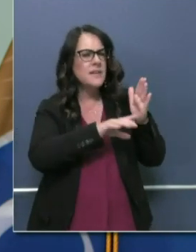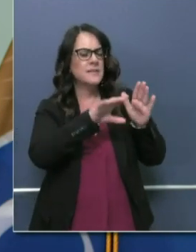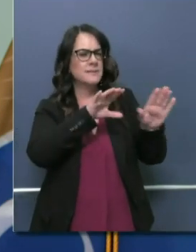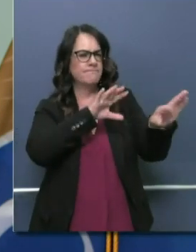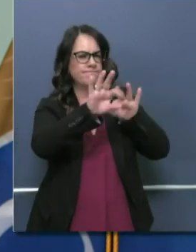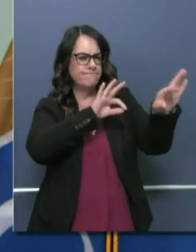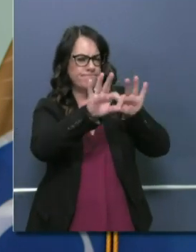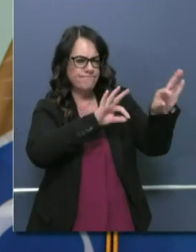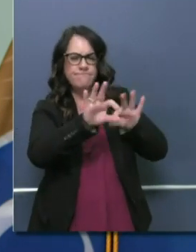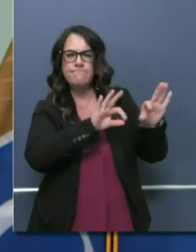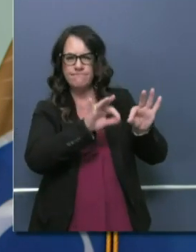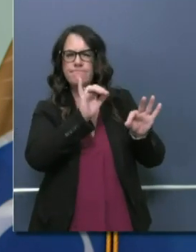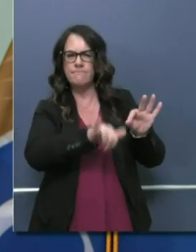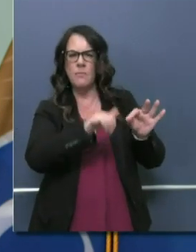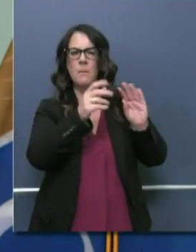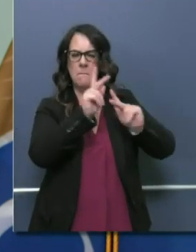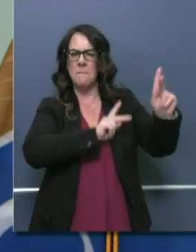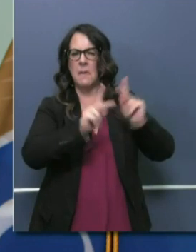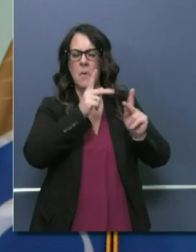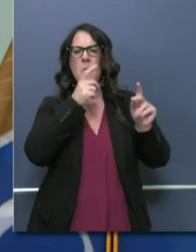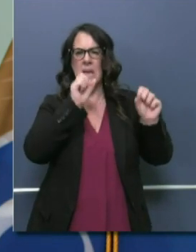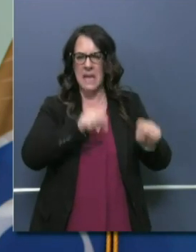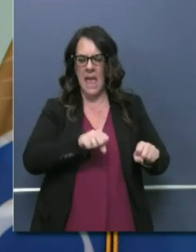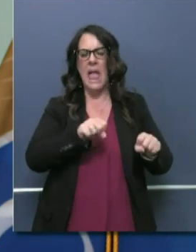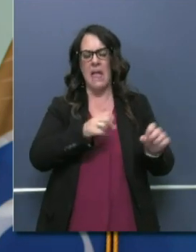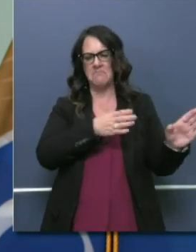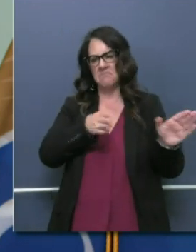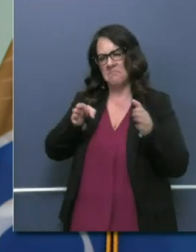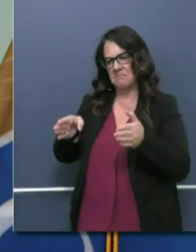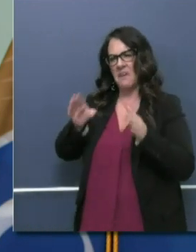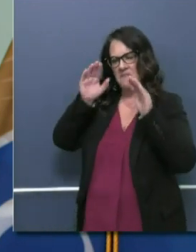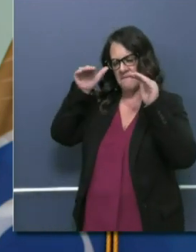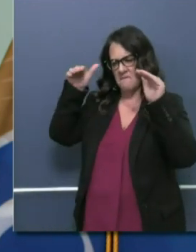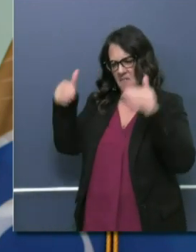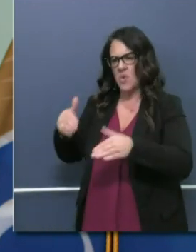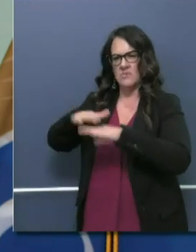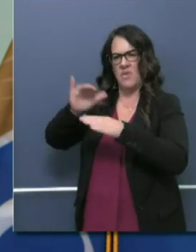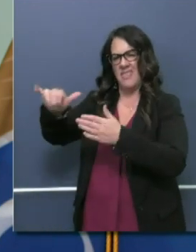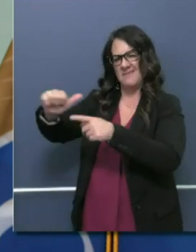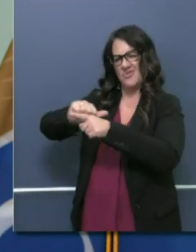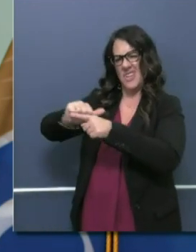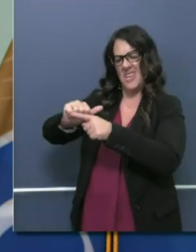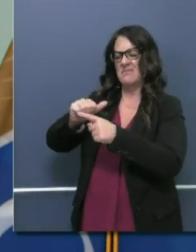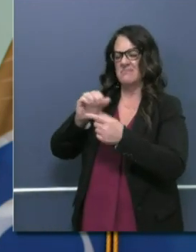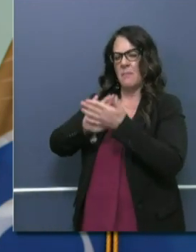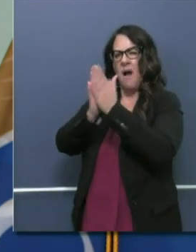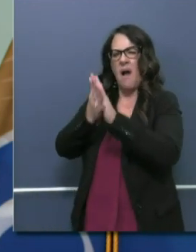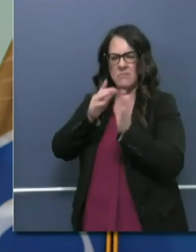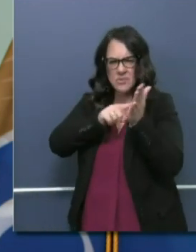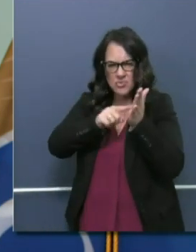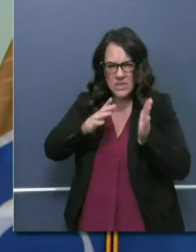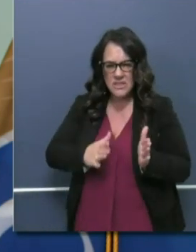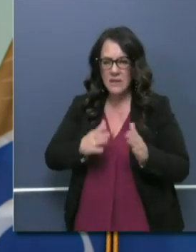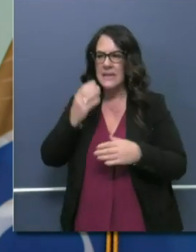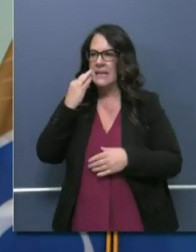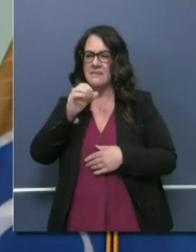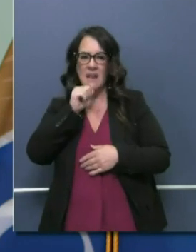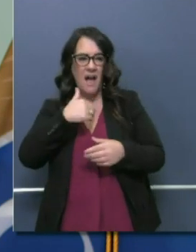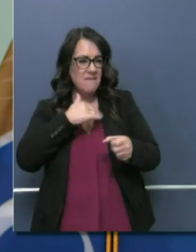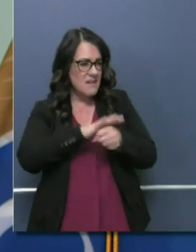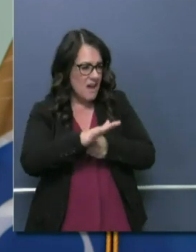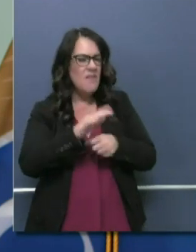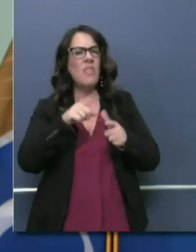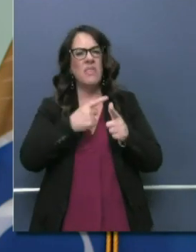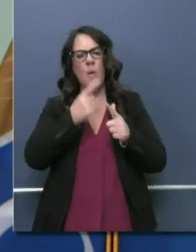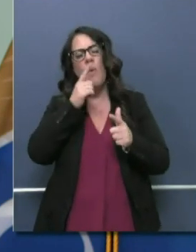believe we have well beyond the capacity that would be interested in this training. If we don't, we'll supplement that. But we're confident